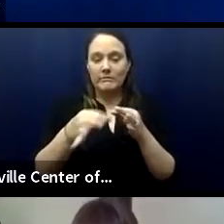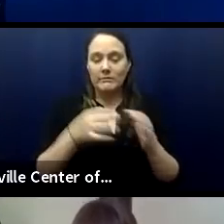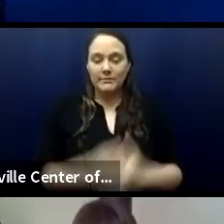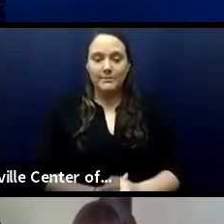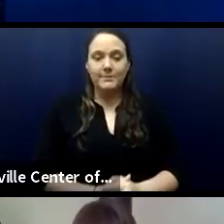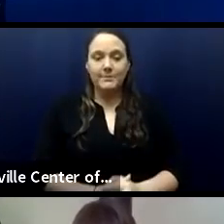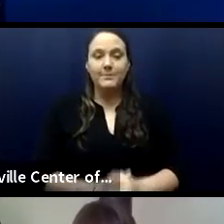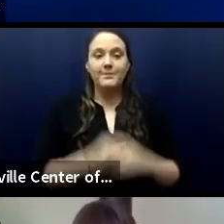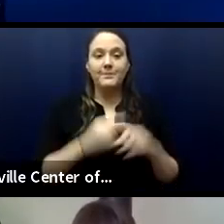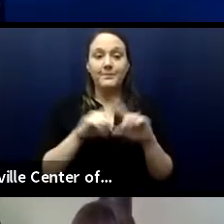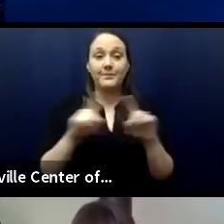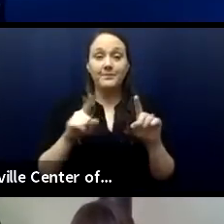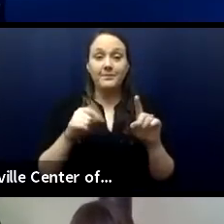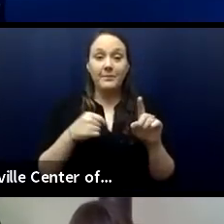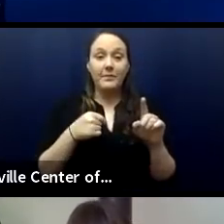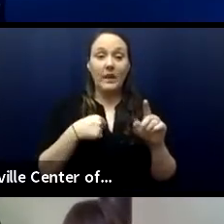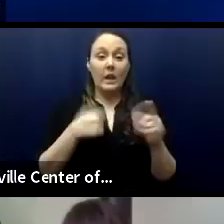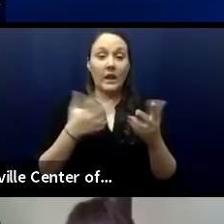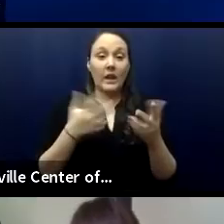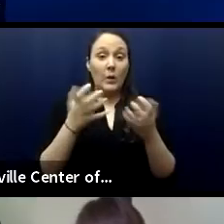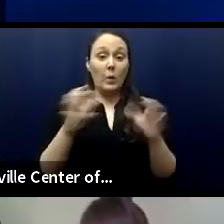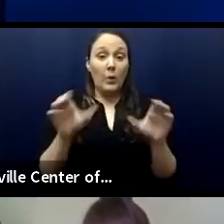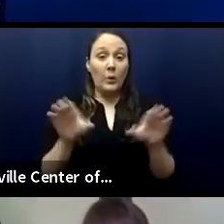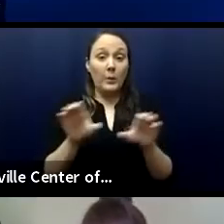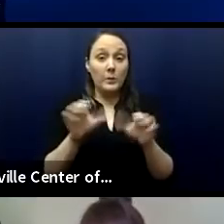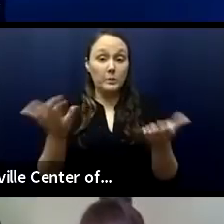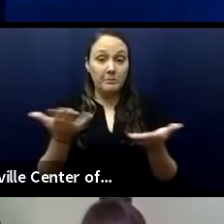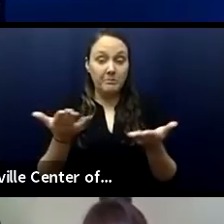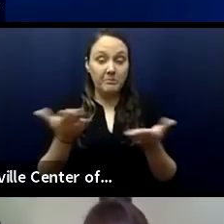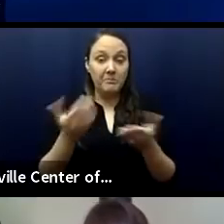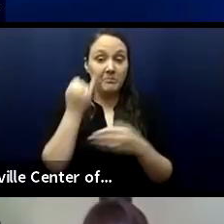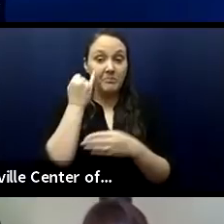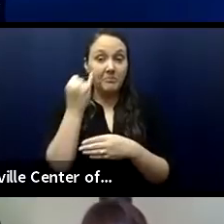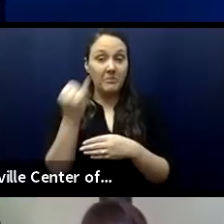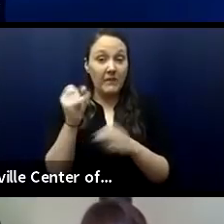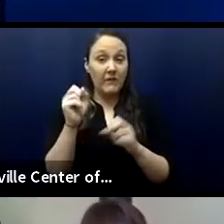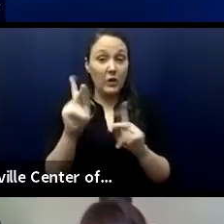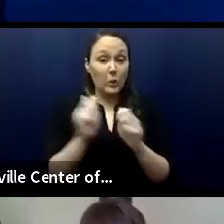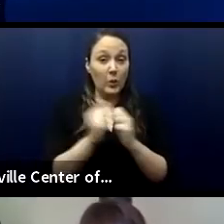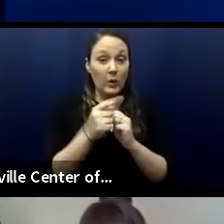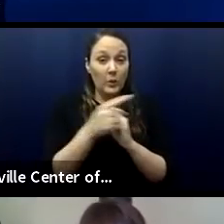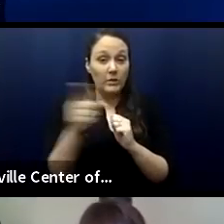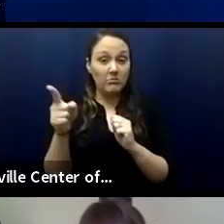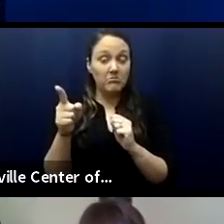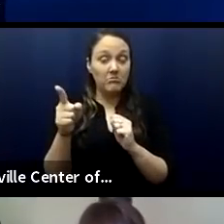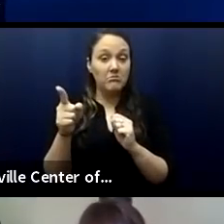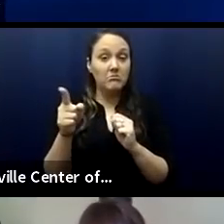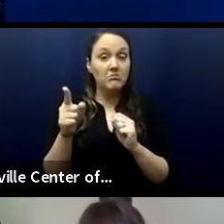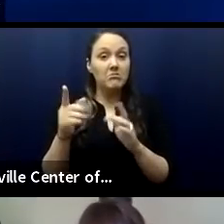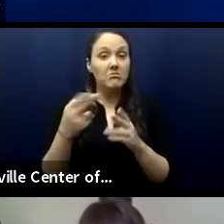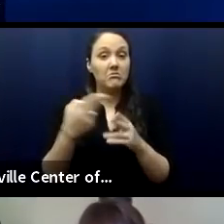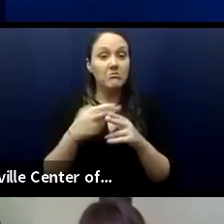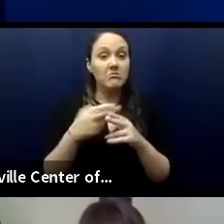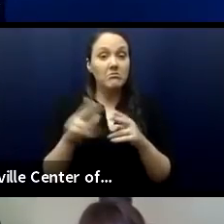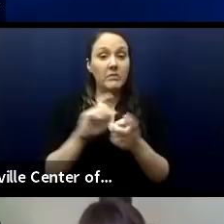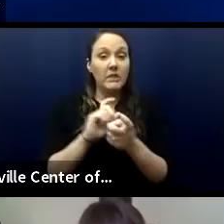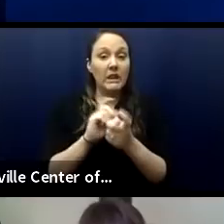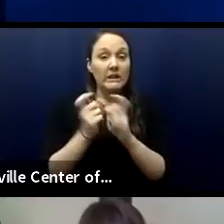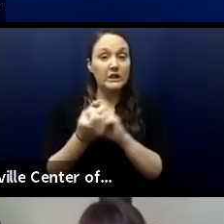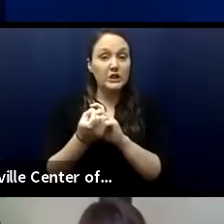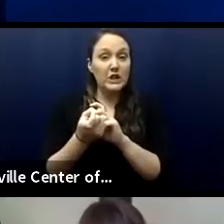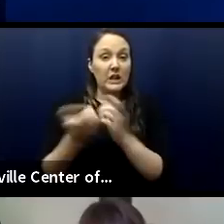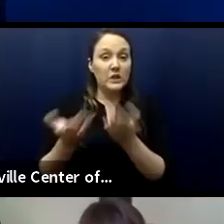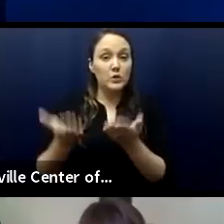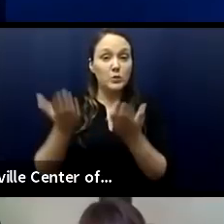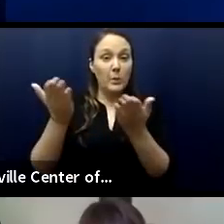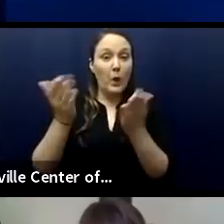But what I would like to do, if it's okay with everyone, is very slightly change what our proposed agenda is